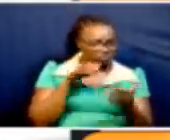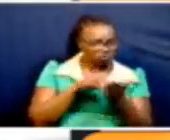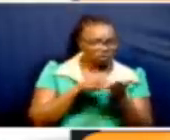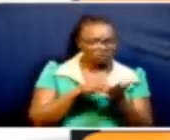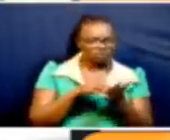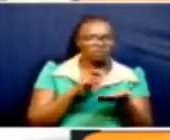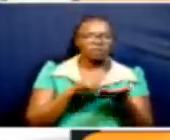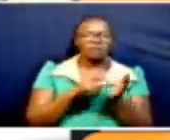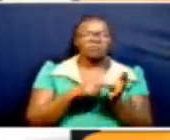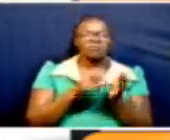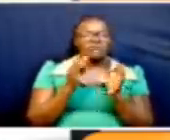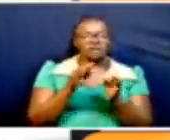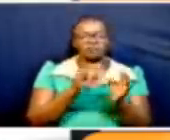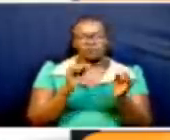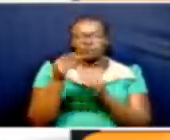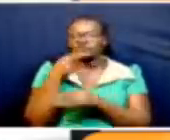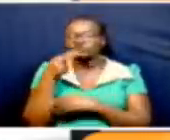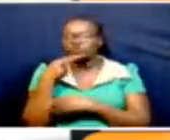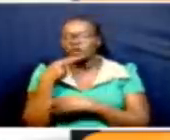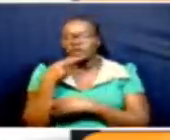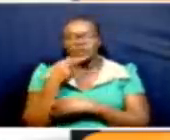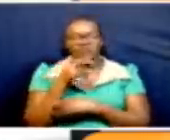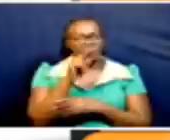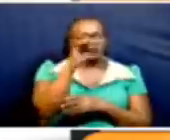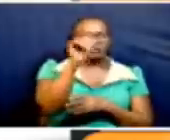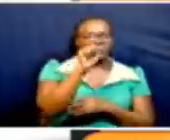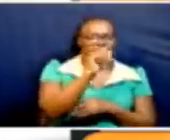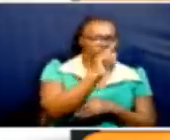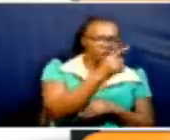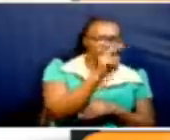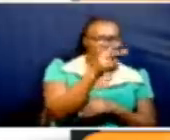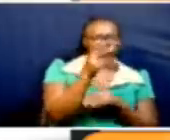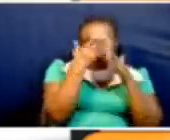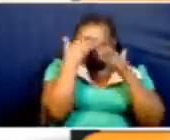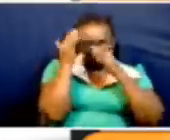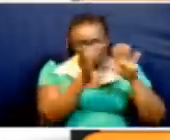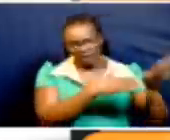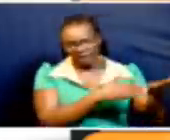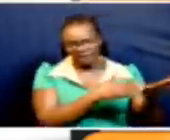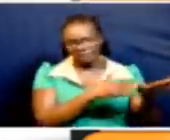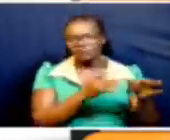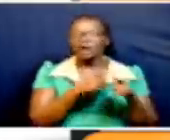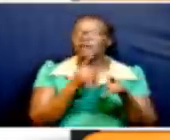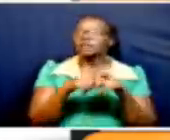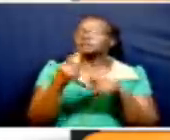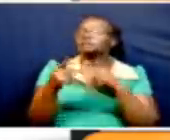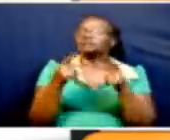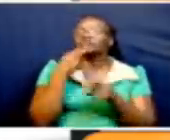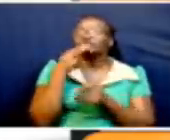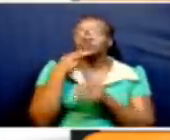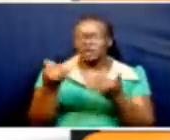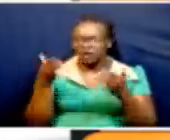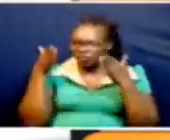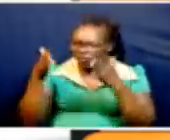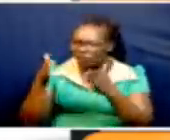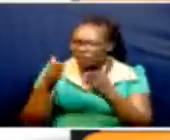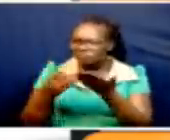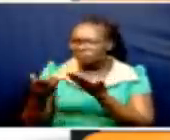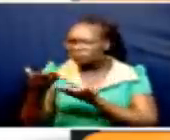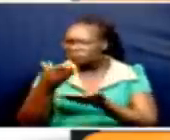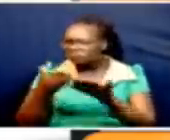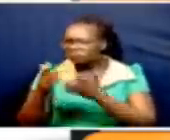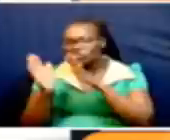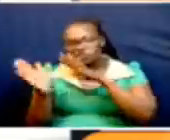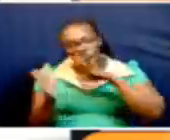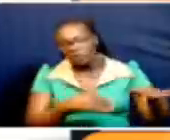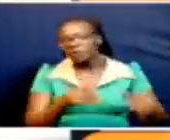2 and 1. After sugar, something else will come. You forget the sugar and we move on. This is the culture. What I'm telling you is that it